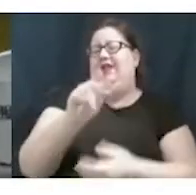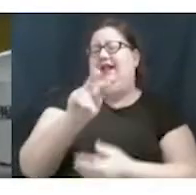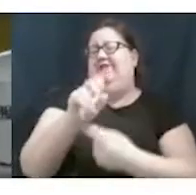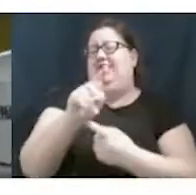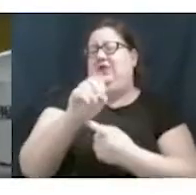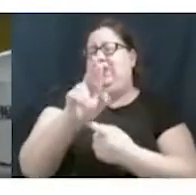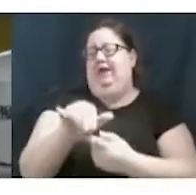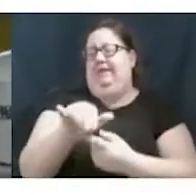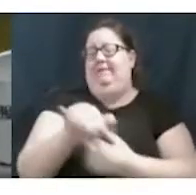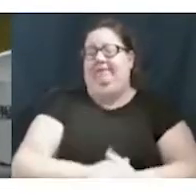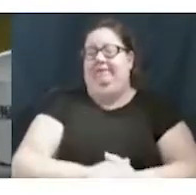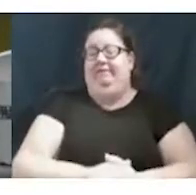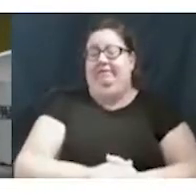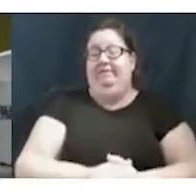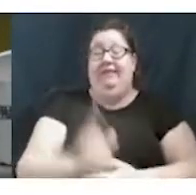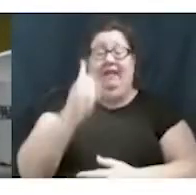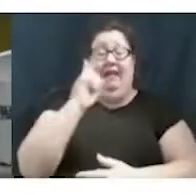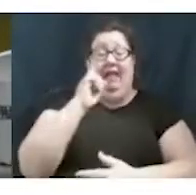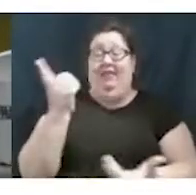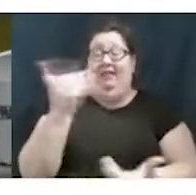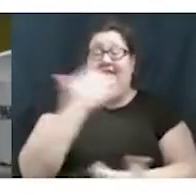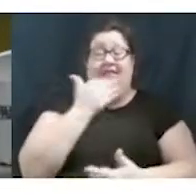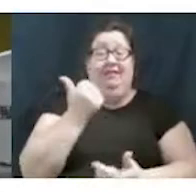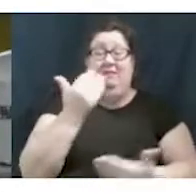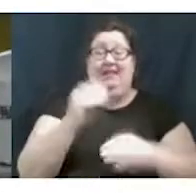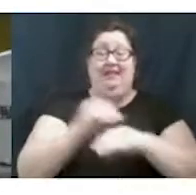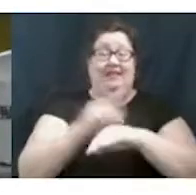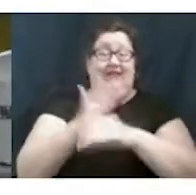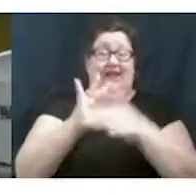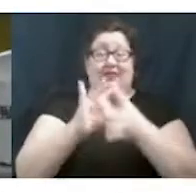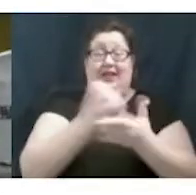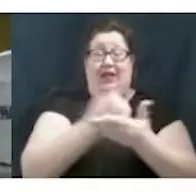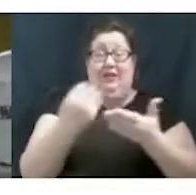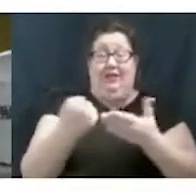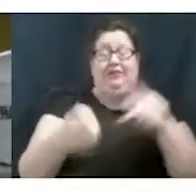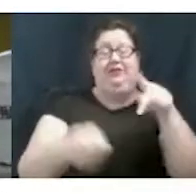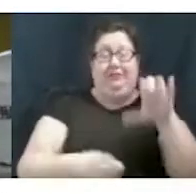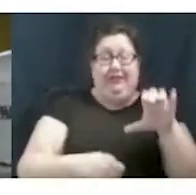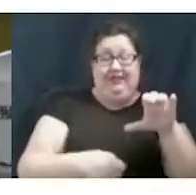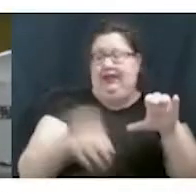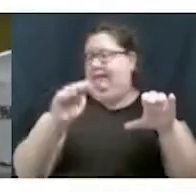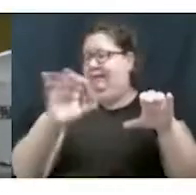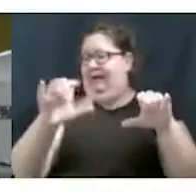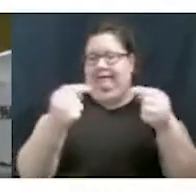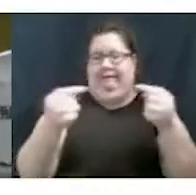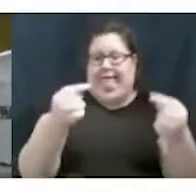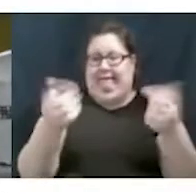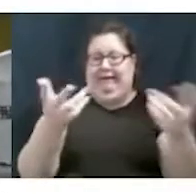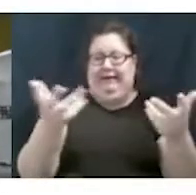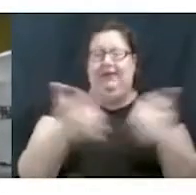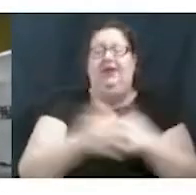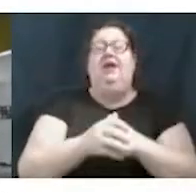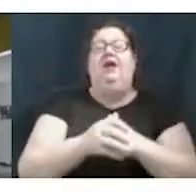I think the biggest advice I can give you on equipment is, we get the PC versus Mac question. Wake